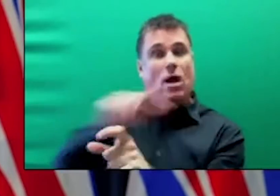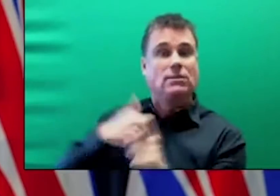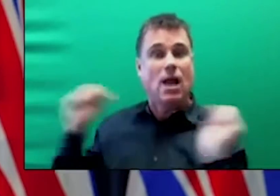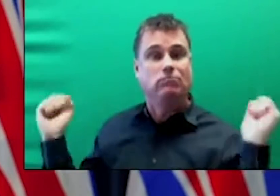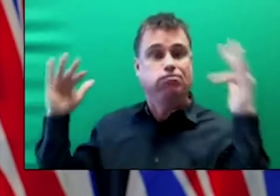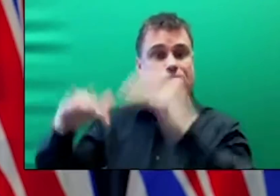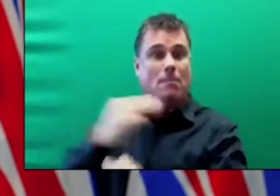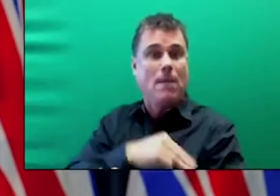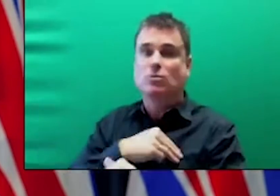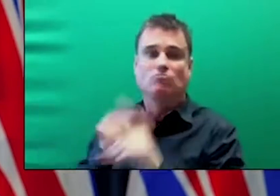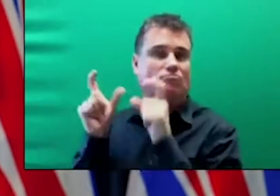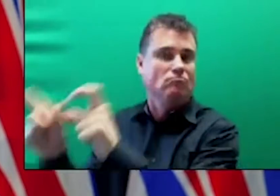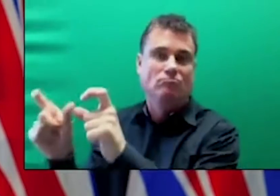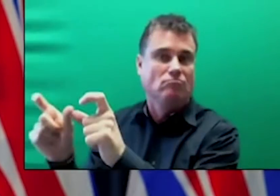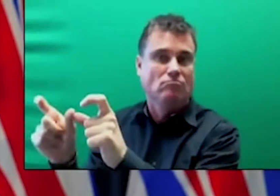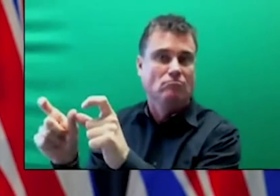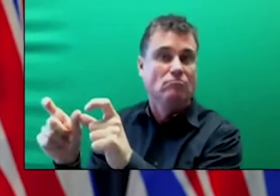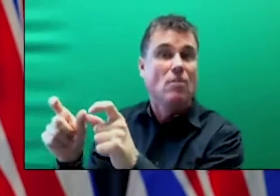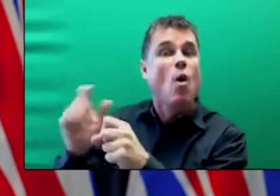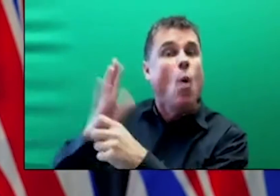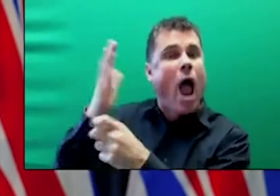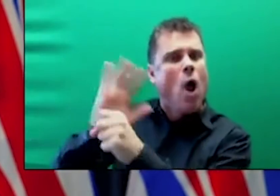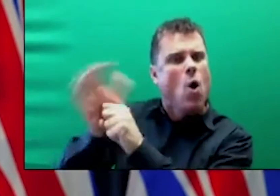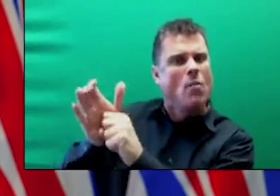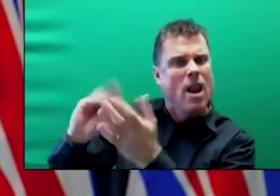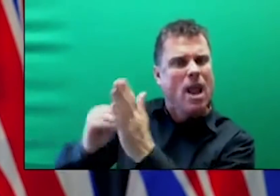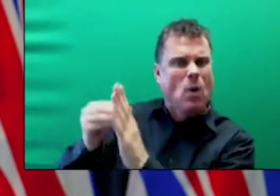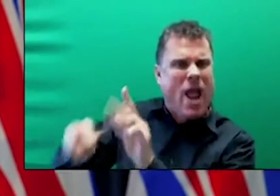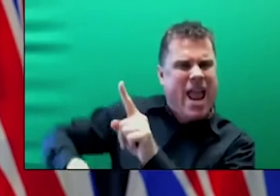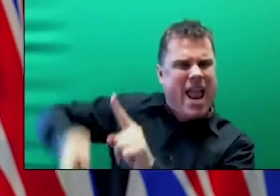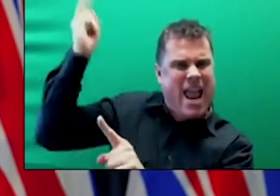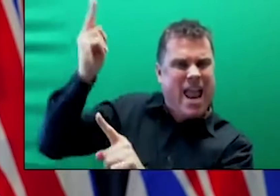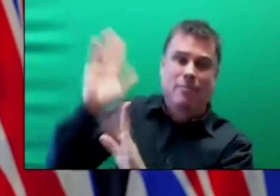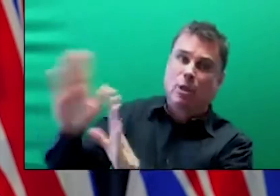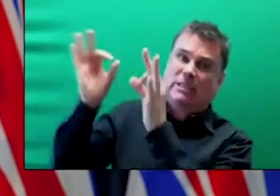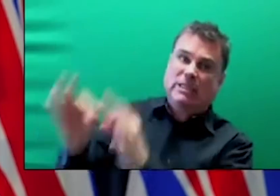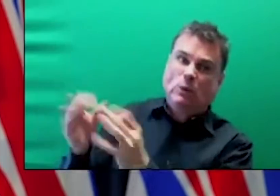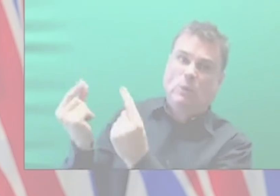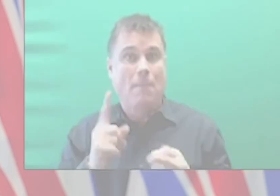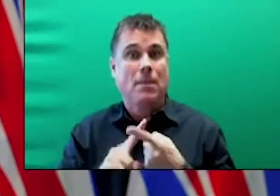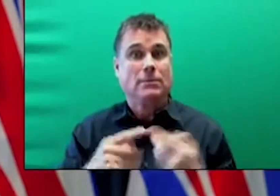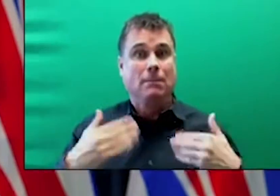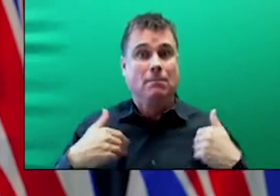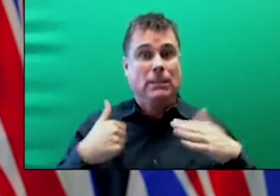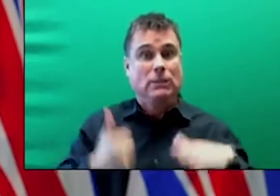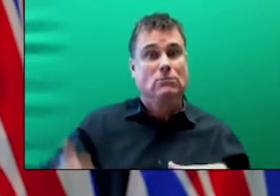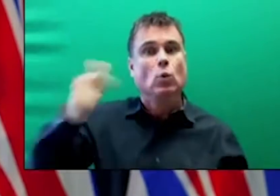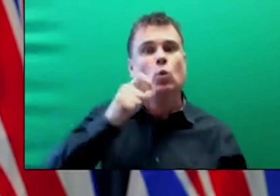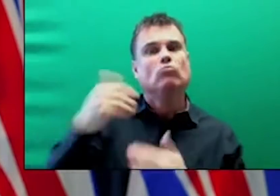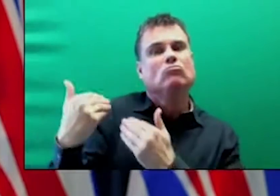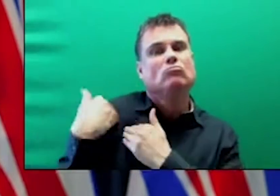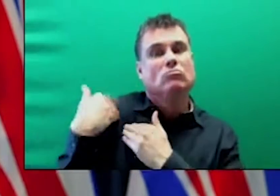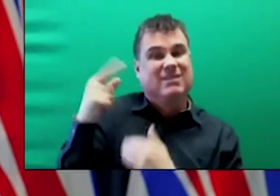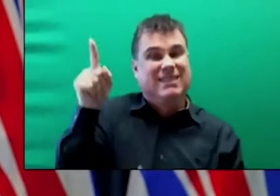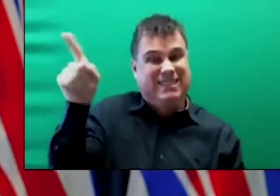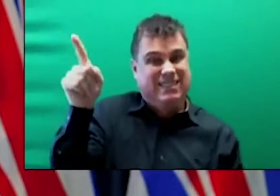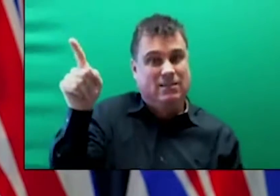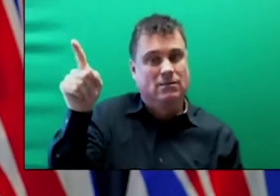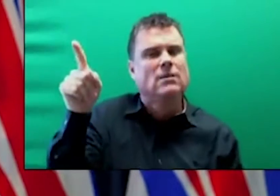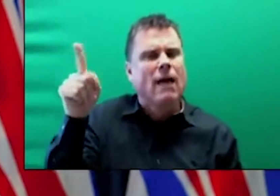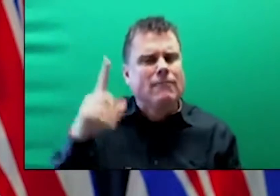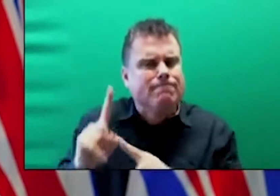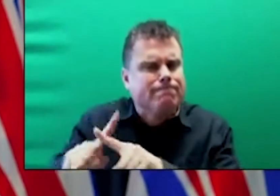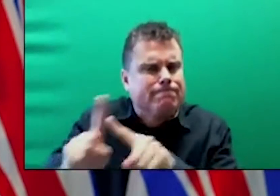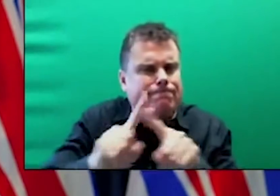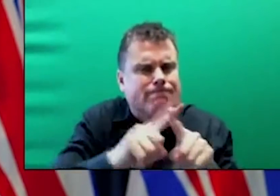be a challenge. How would we monitor that? We have plans in place if we need them, and we'll follow through on that. Even since you